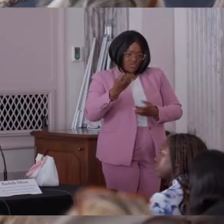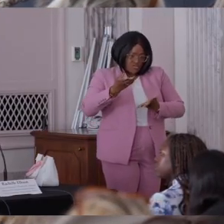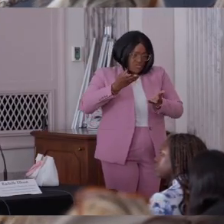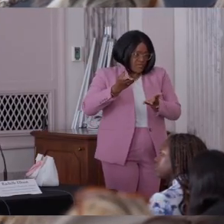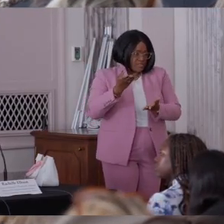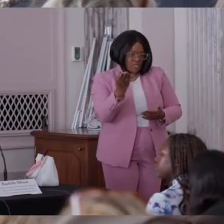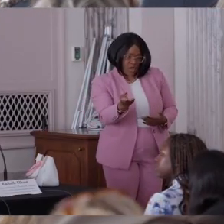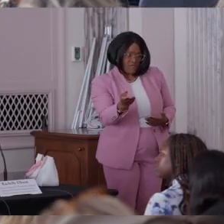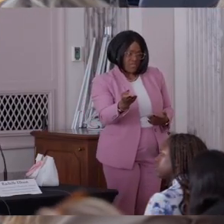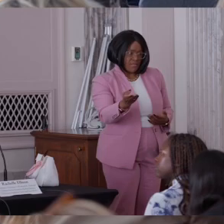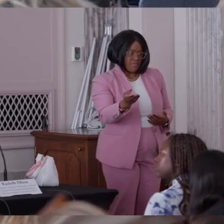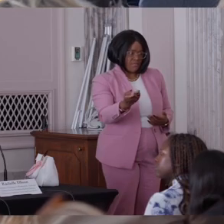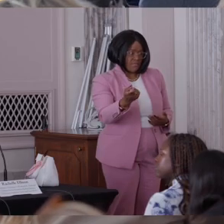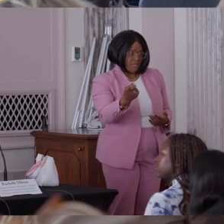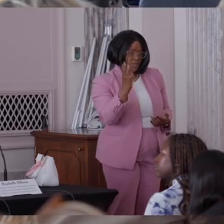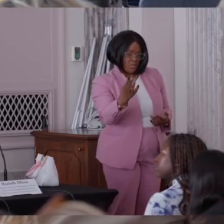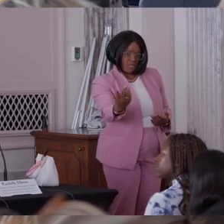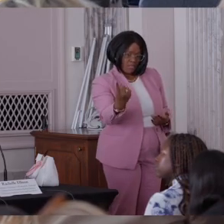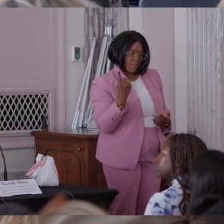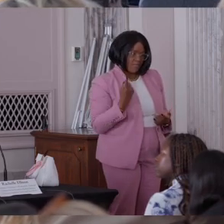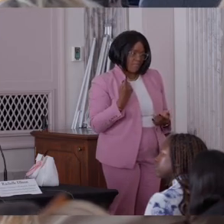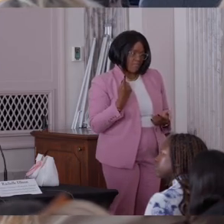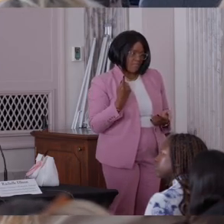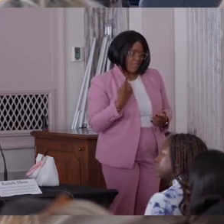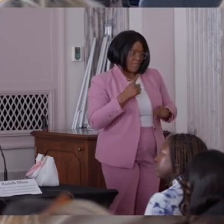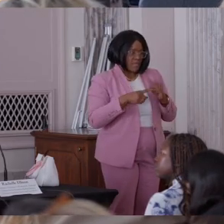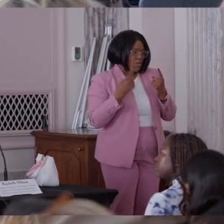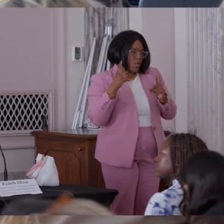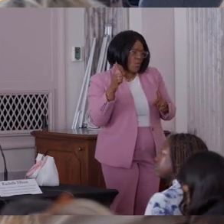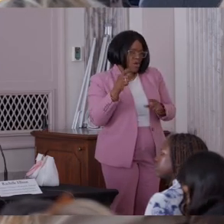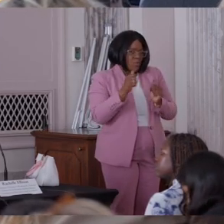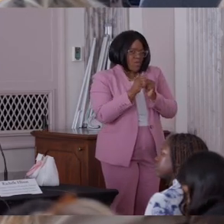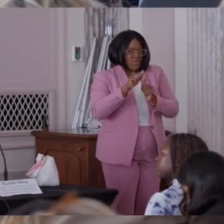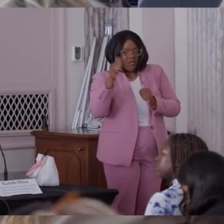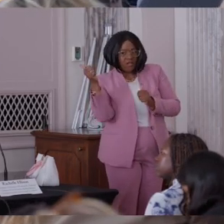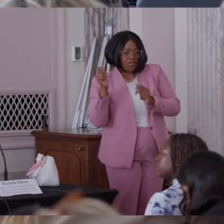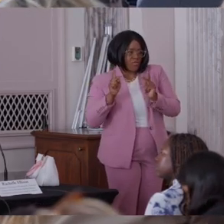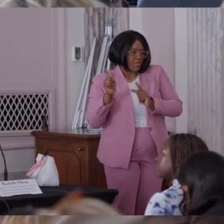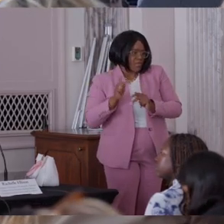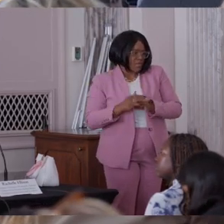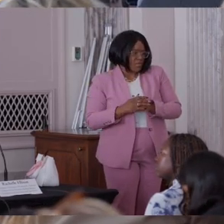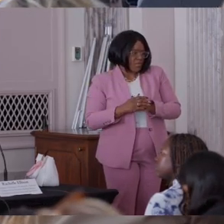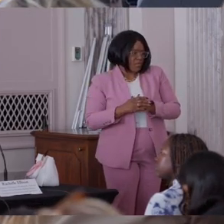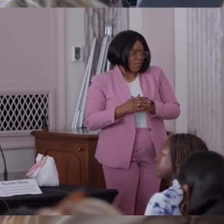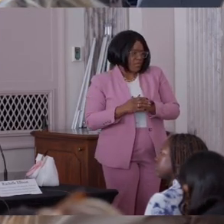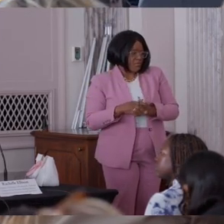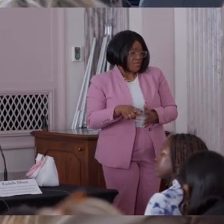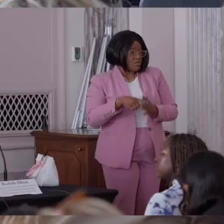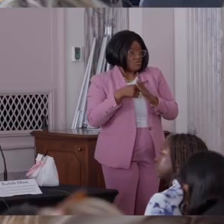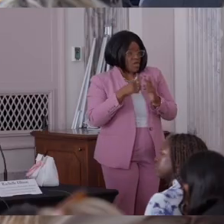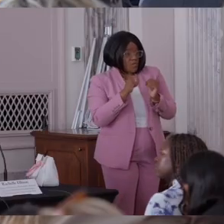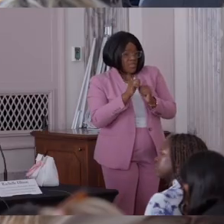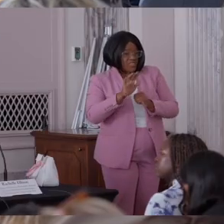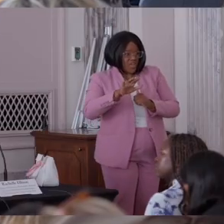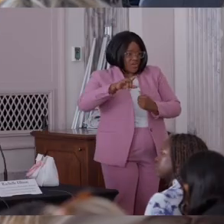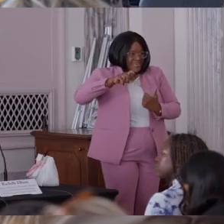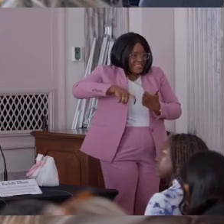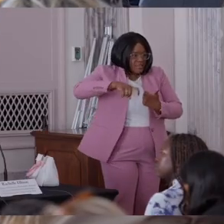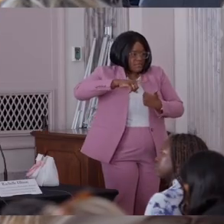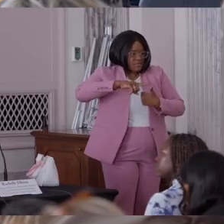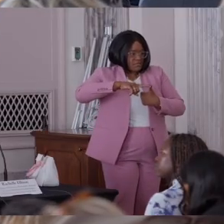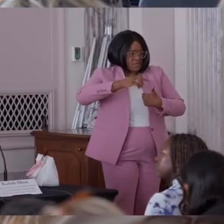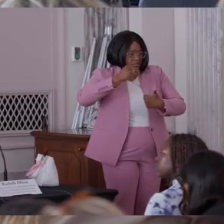service offering, it won't work with a lot of people. But if you start with the concrete needs, back